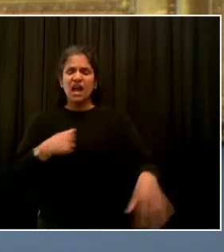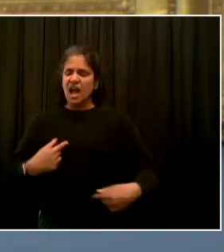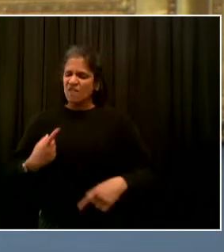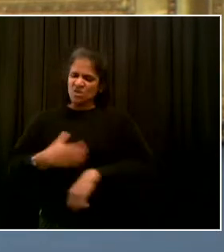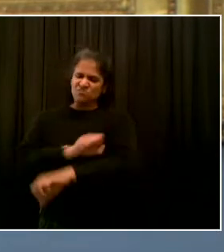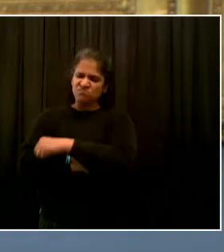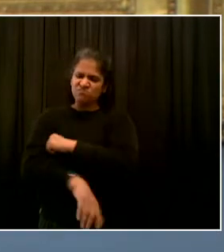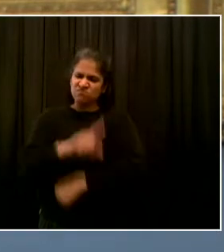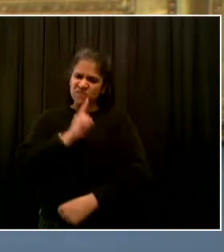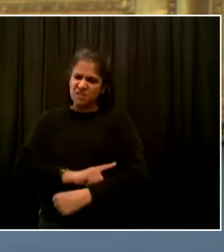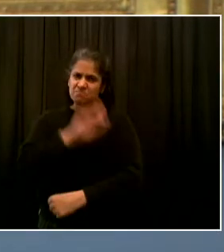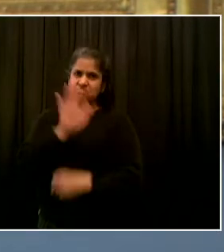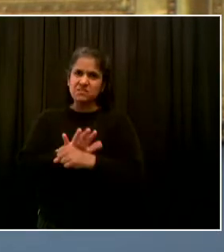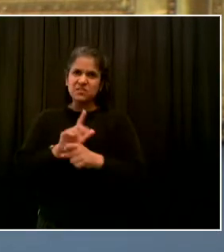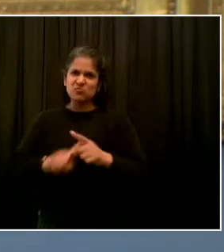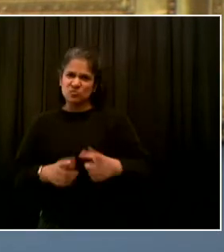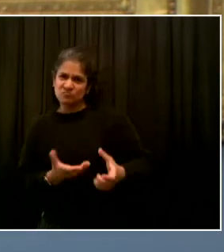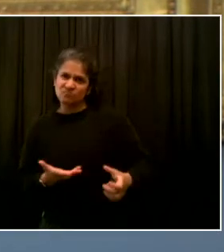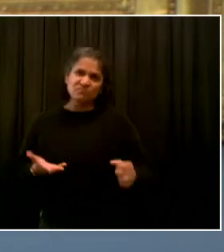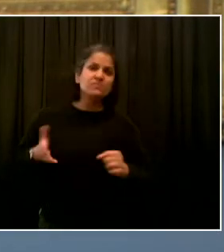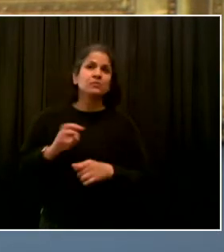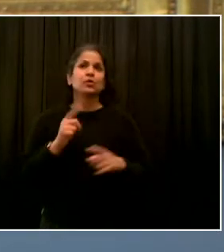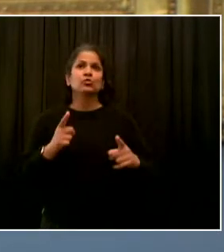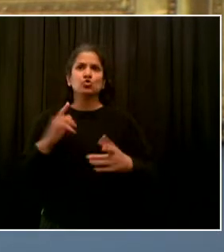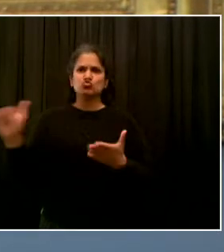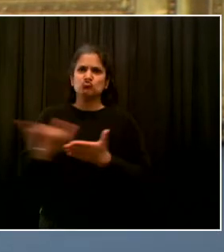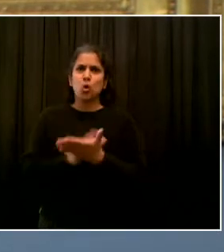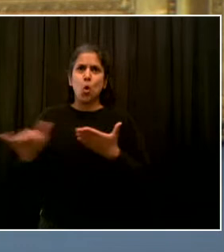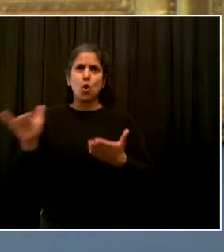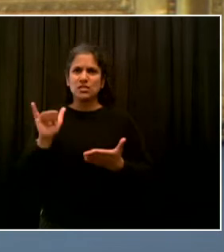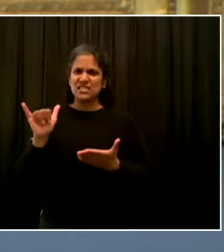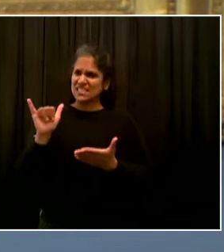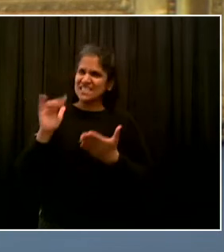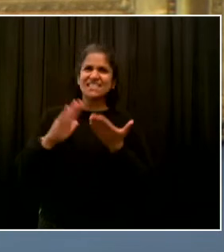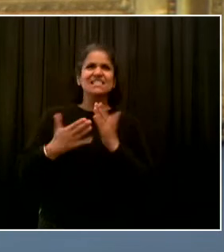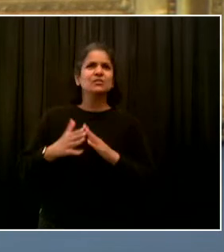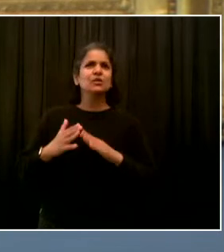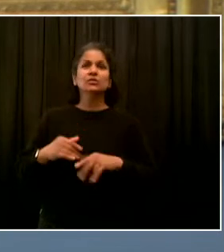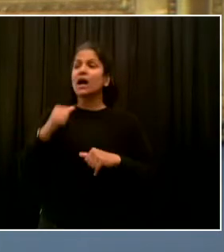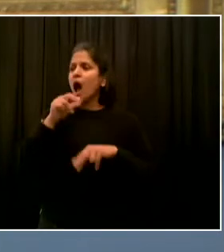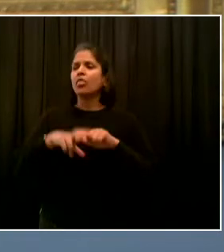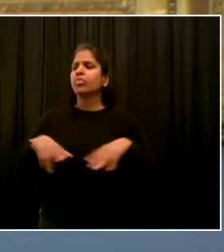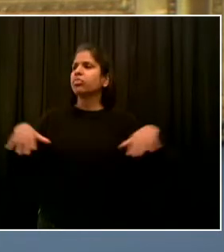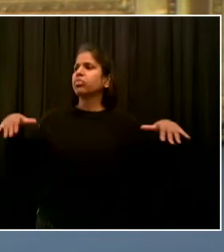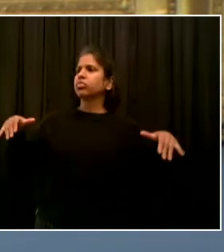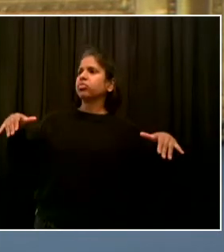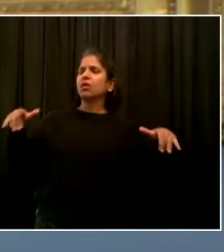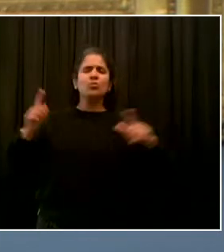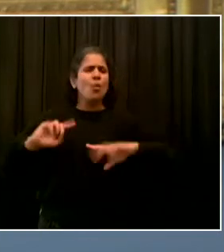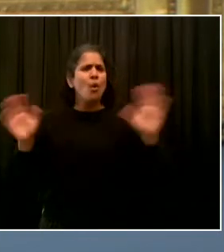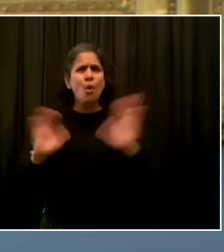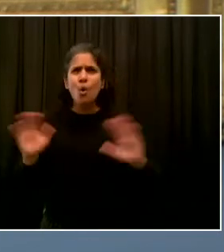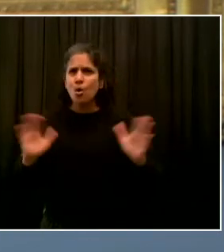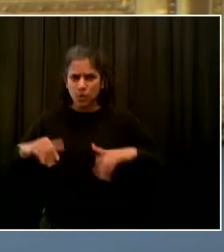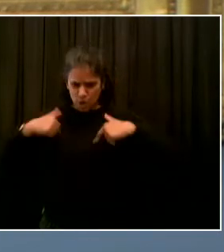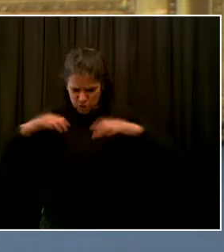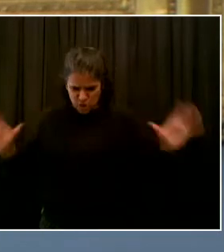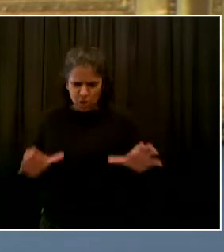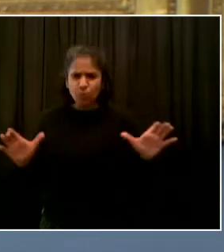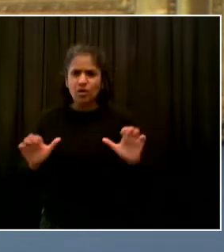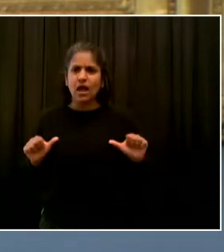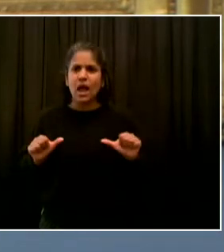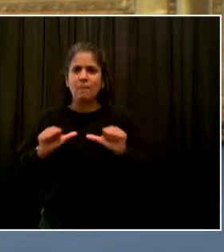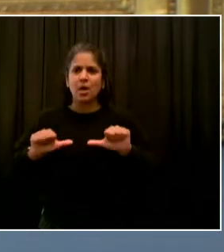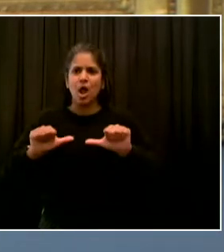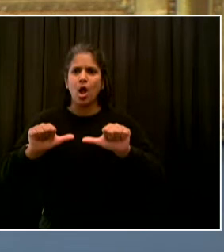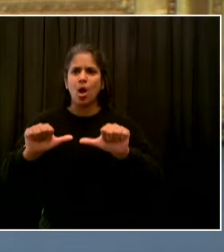York City, we're not going to sit around and wait to act. We're going to be aggressive in our response, and as I say over and over again,